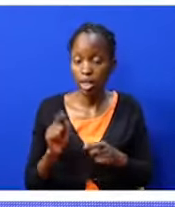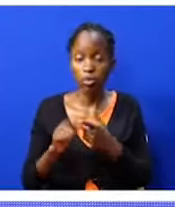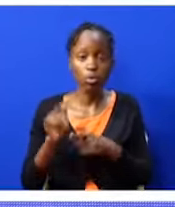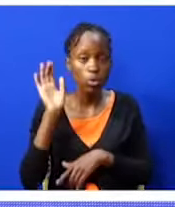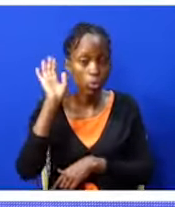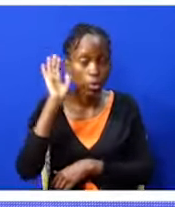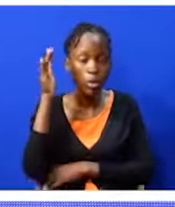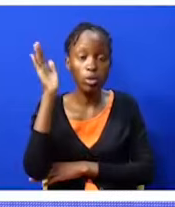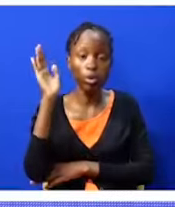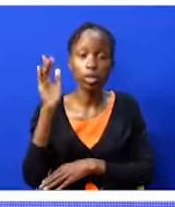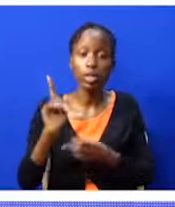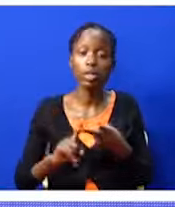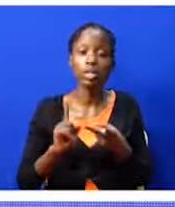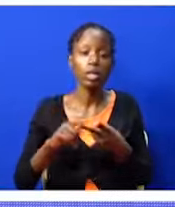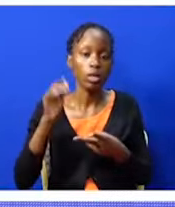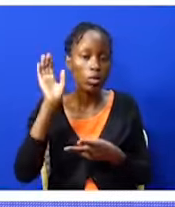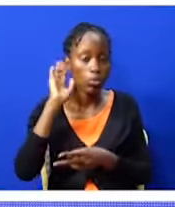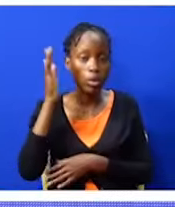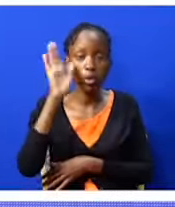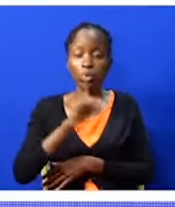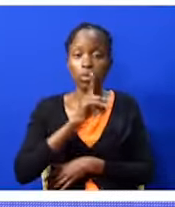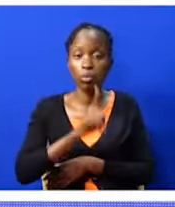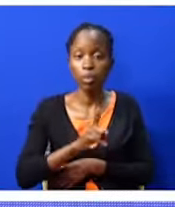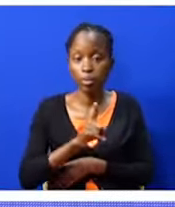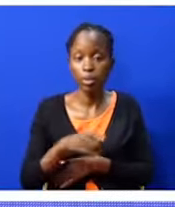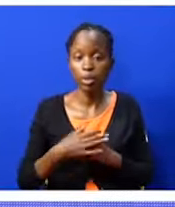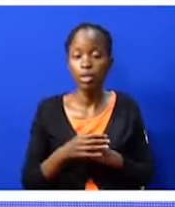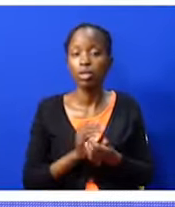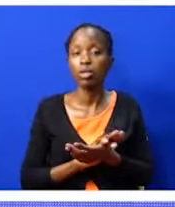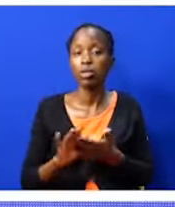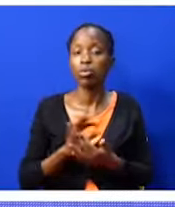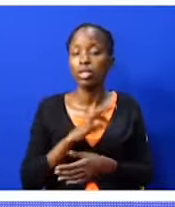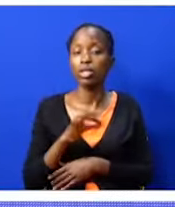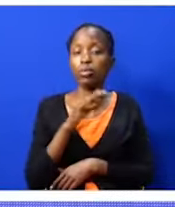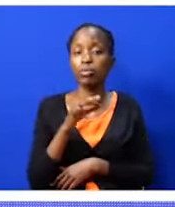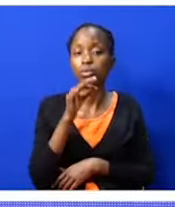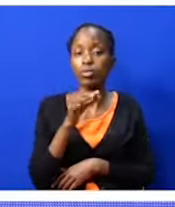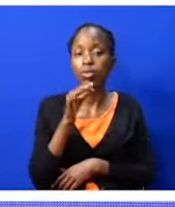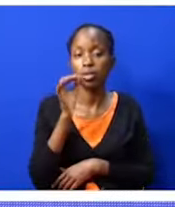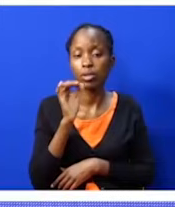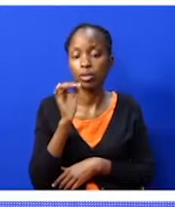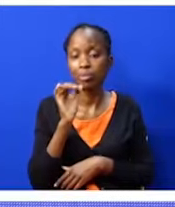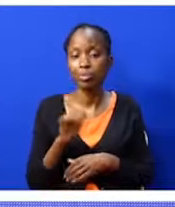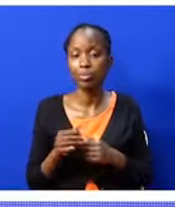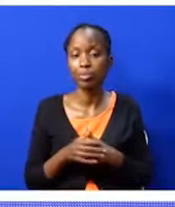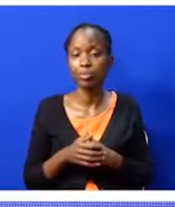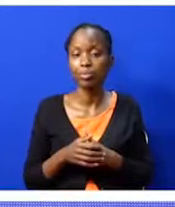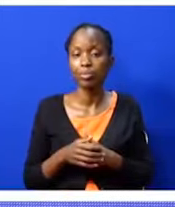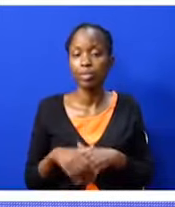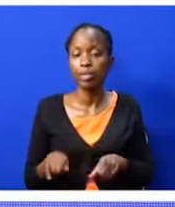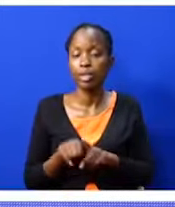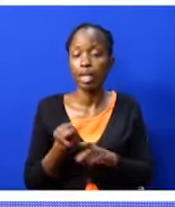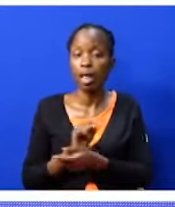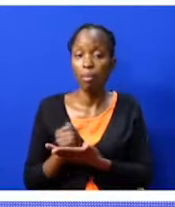obey God, to obey God's commandments. Now, the Holy Spirit was also going to